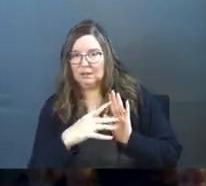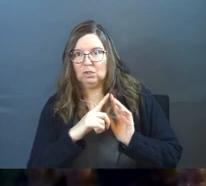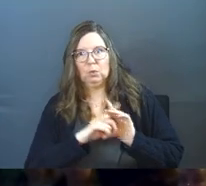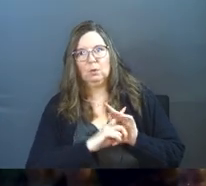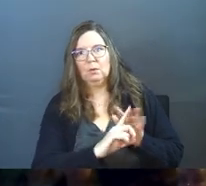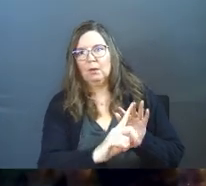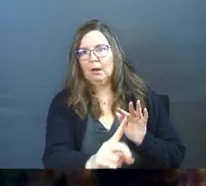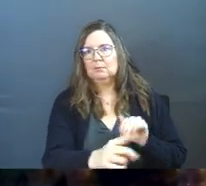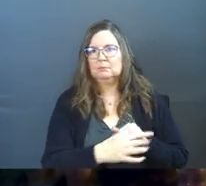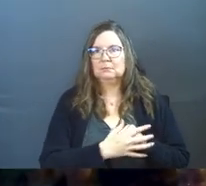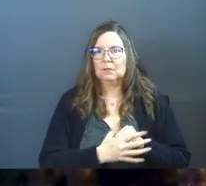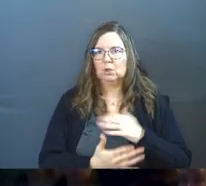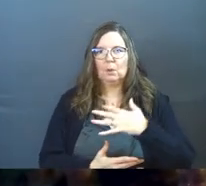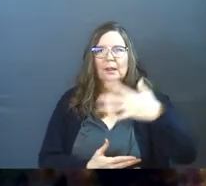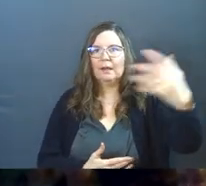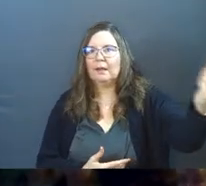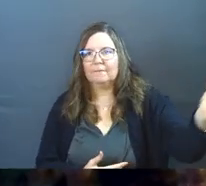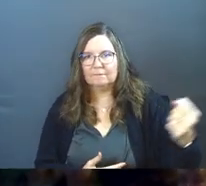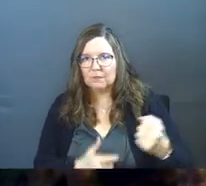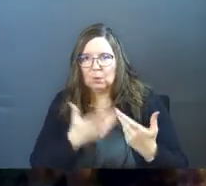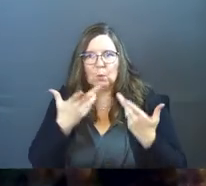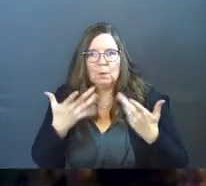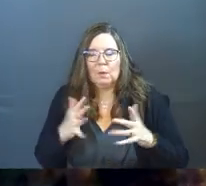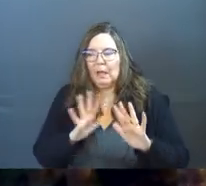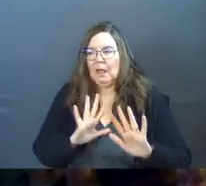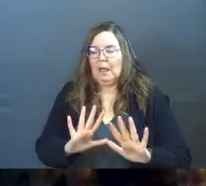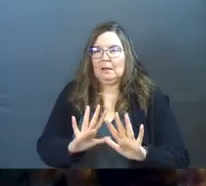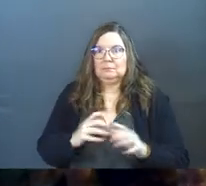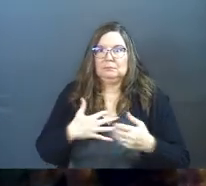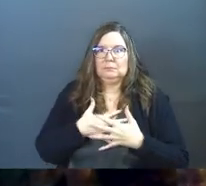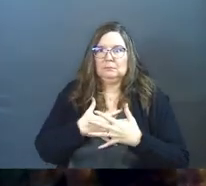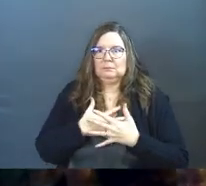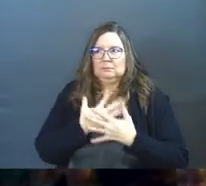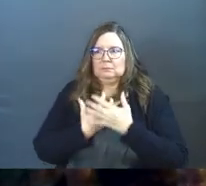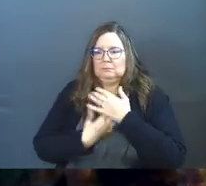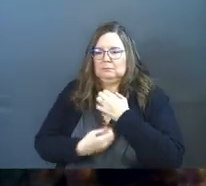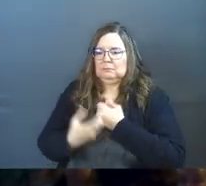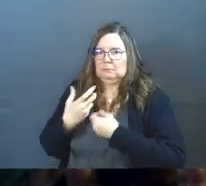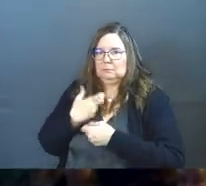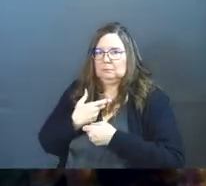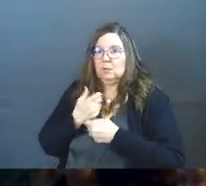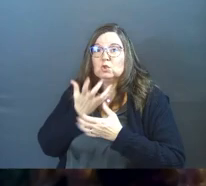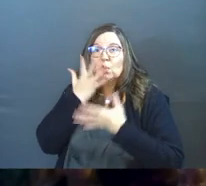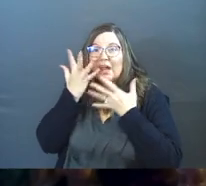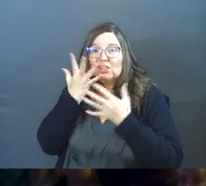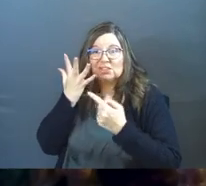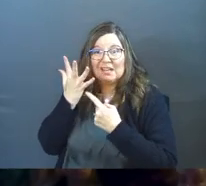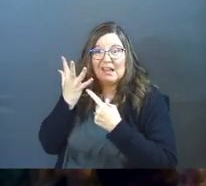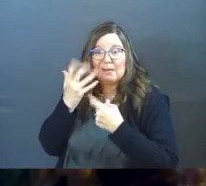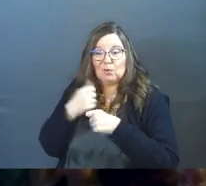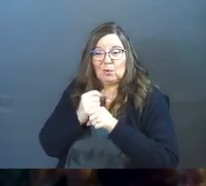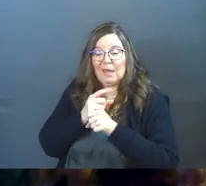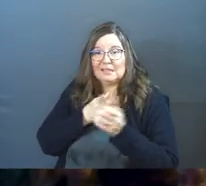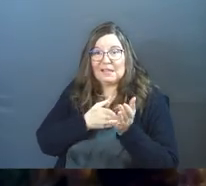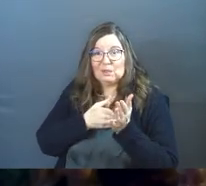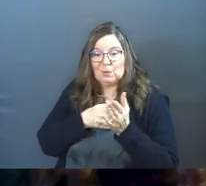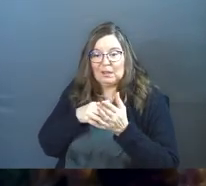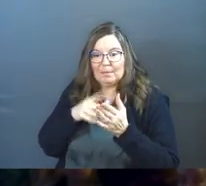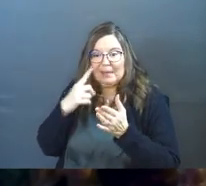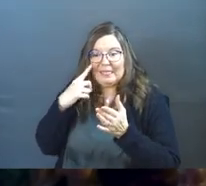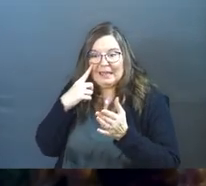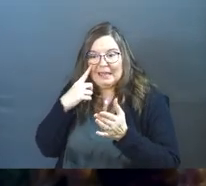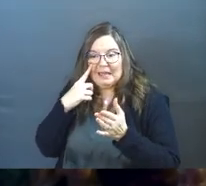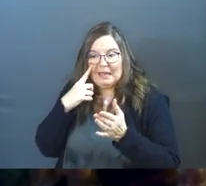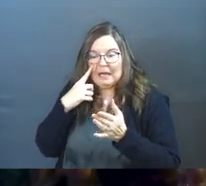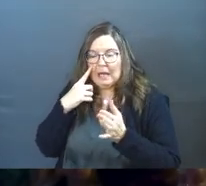run. You would leave. You wouldn't want it. Right? So I sin or shame creates this truth inside of me that